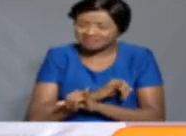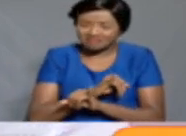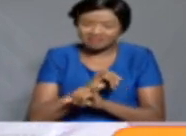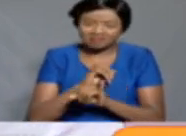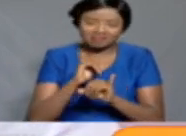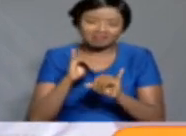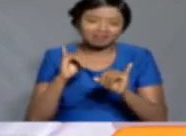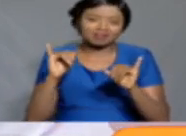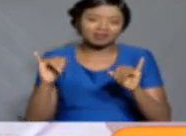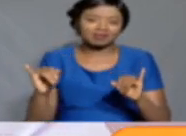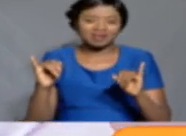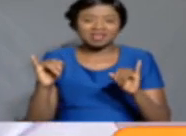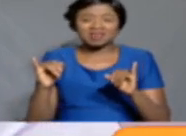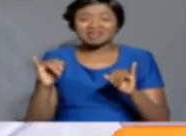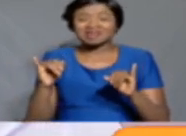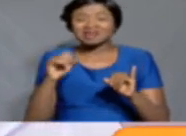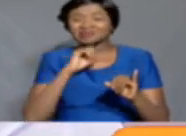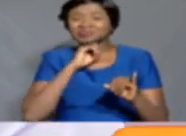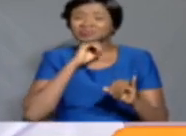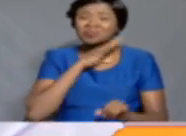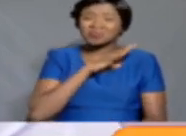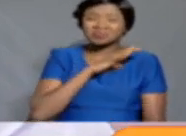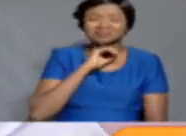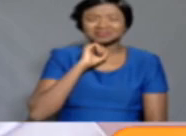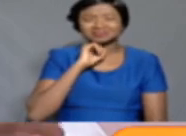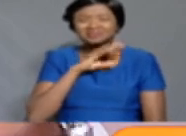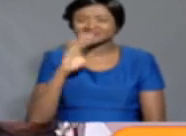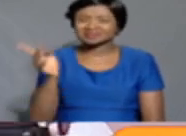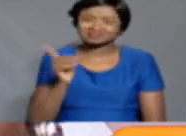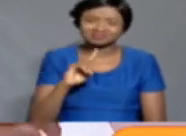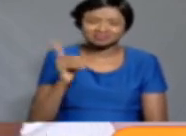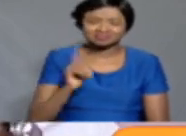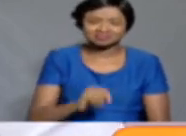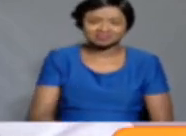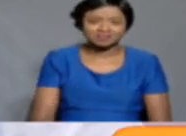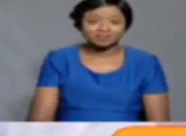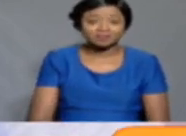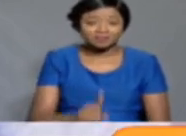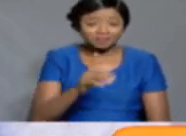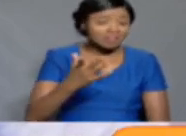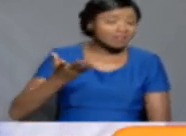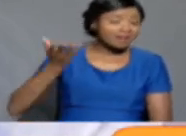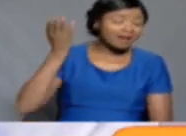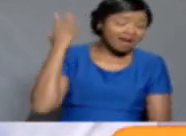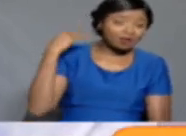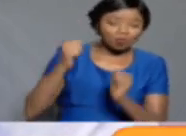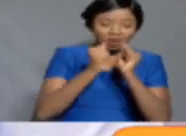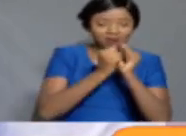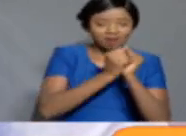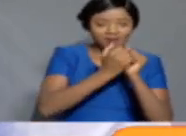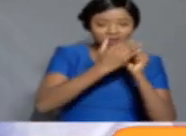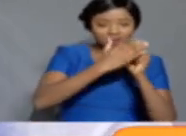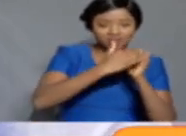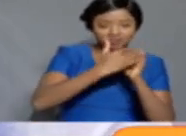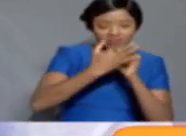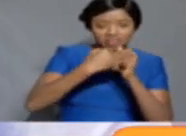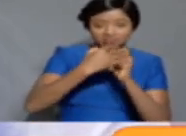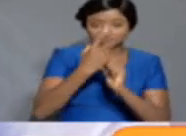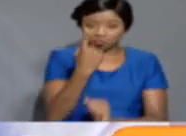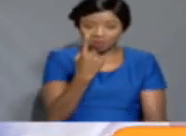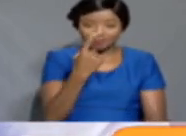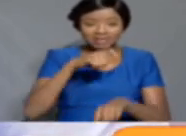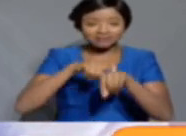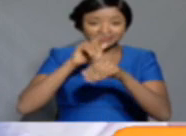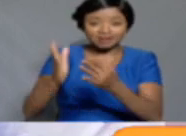supposed to have the kind of noise that we are seeing. Way back in 1981, when the McKay report proposed